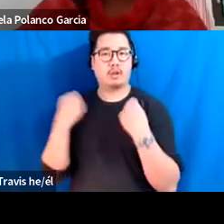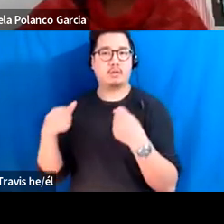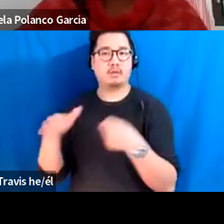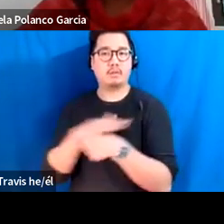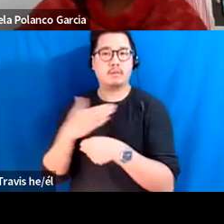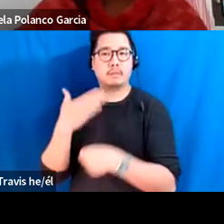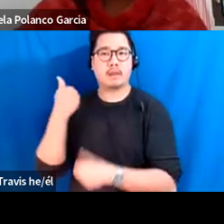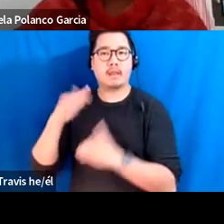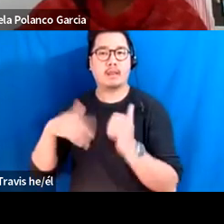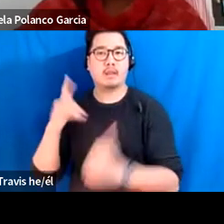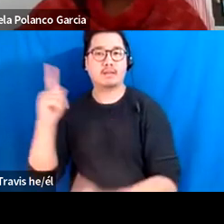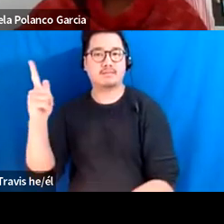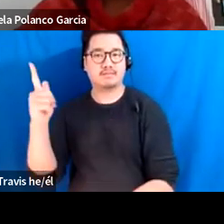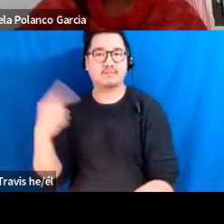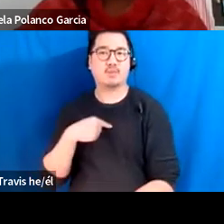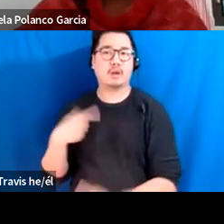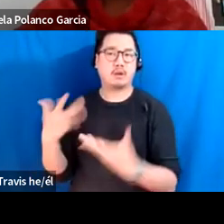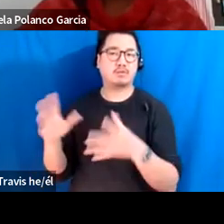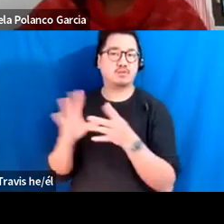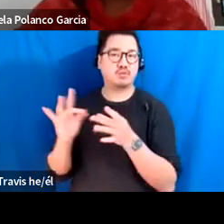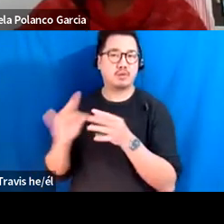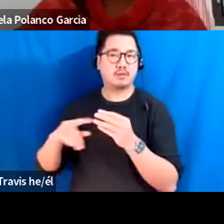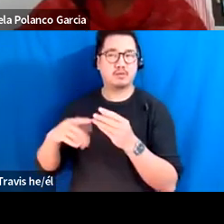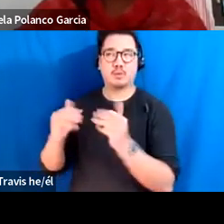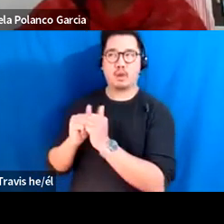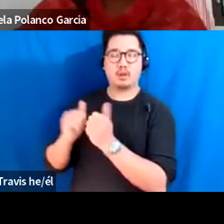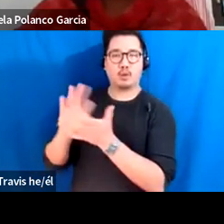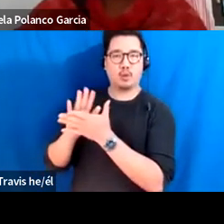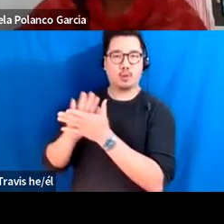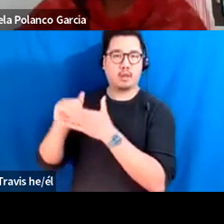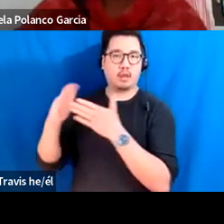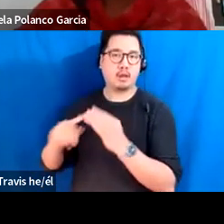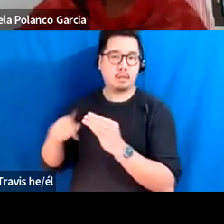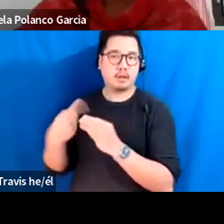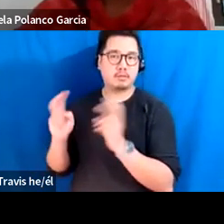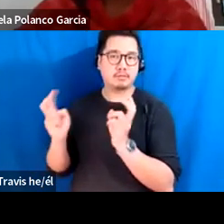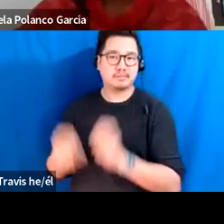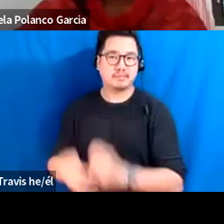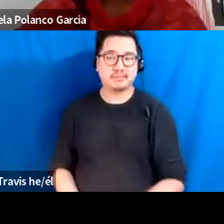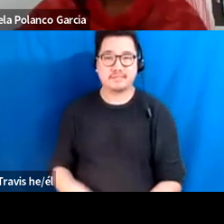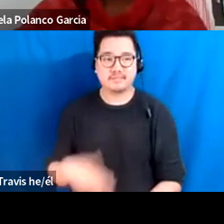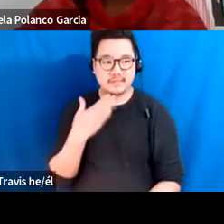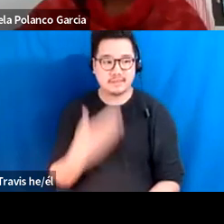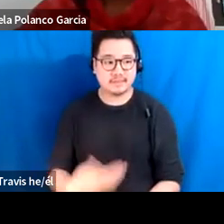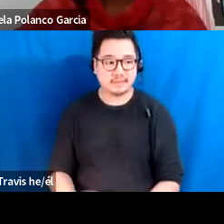was something that we spoke to also with the school leaders about thank you